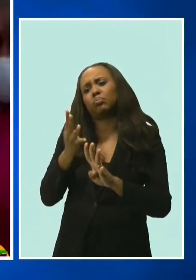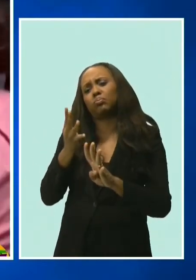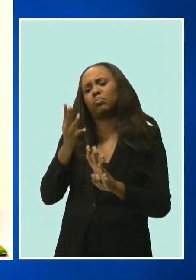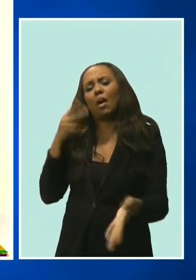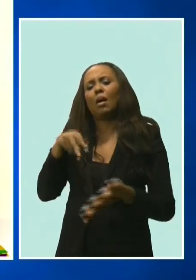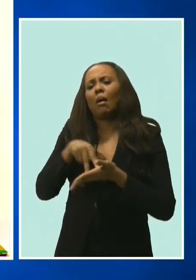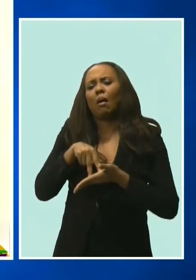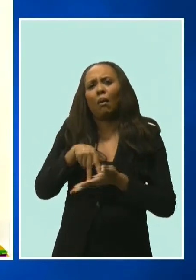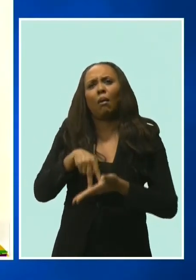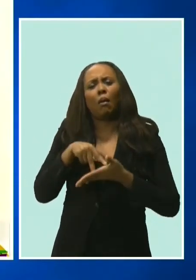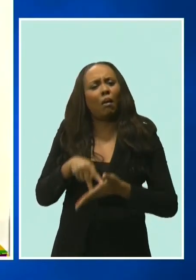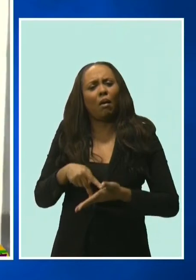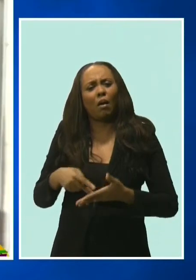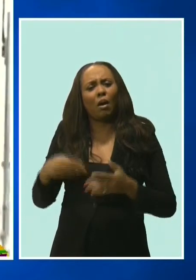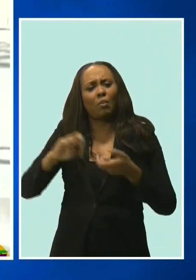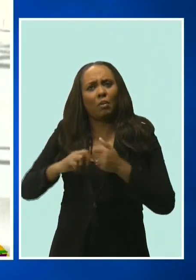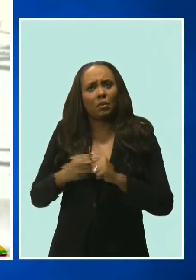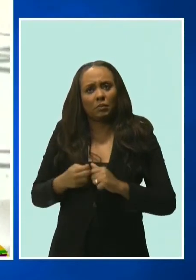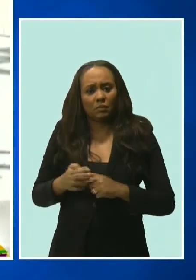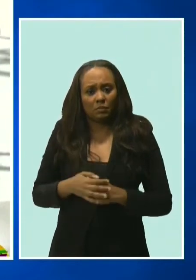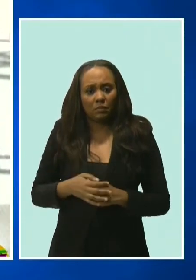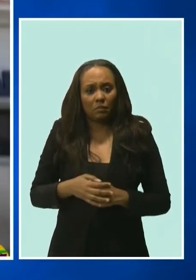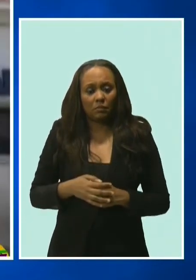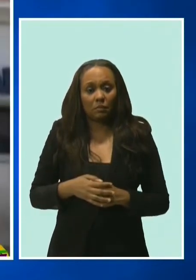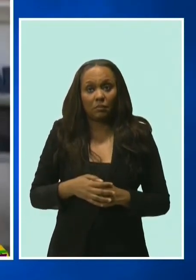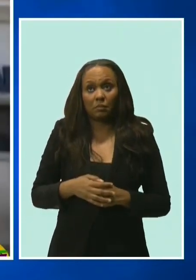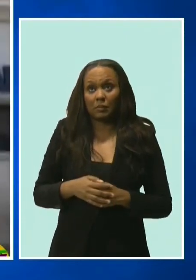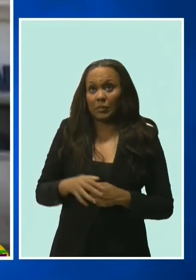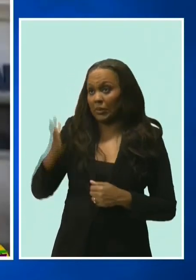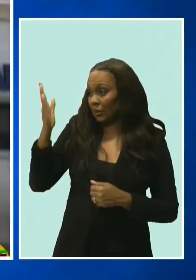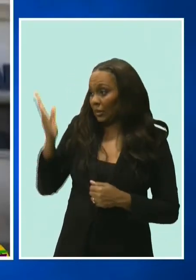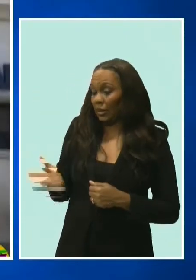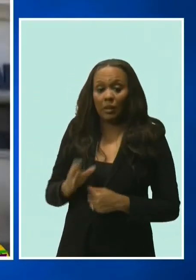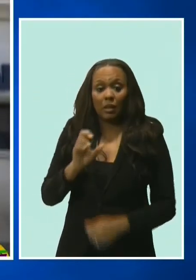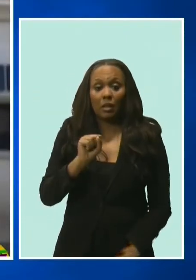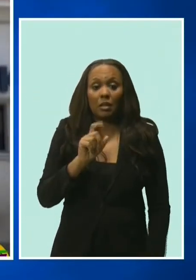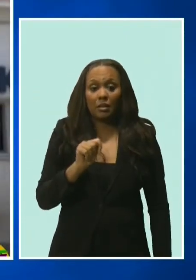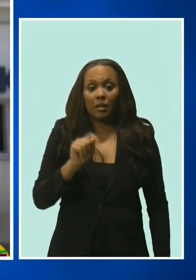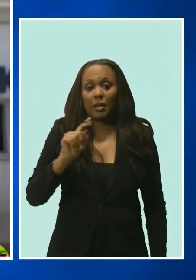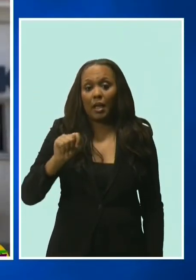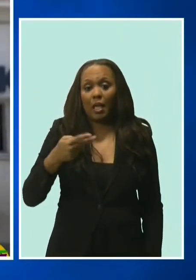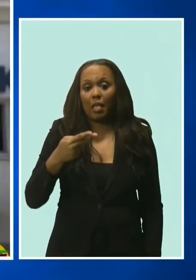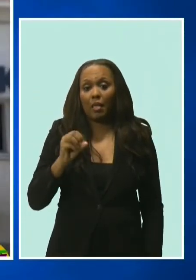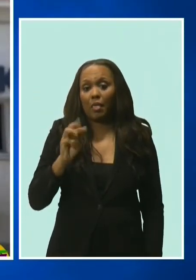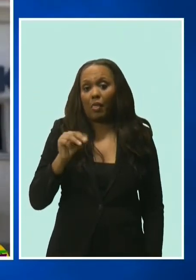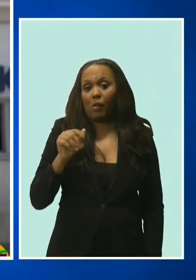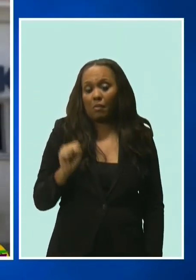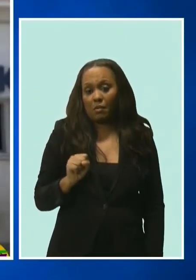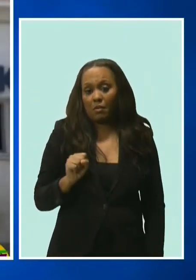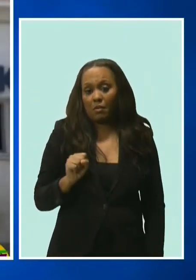mother of 2 who has been diagnosed with Chiari malformation is on a mission to raise